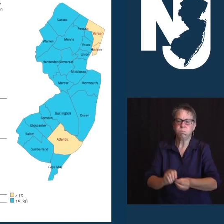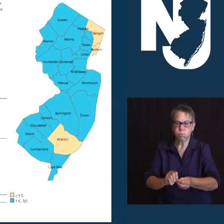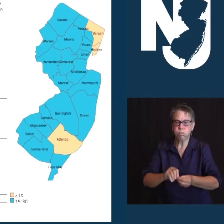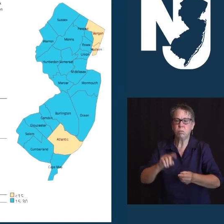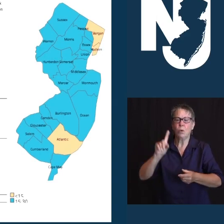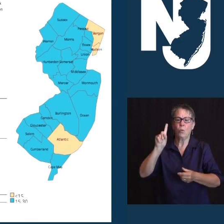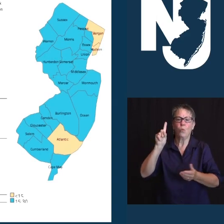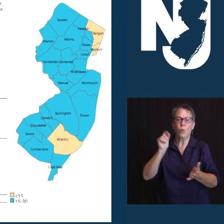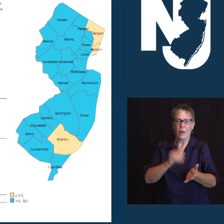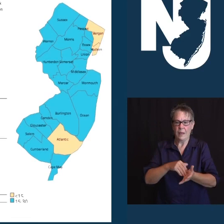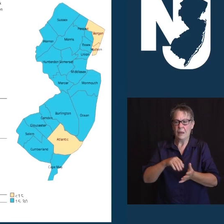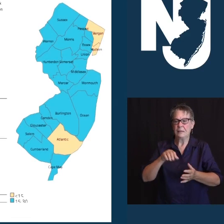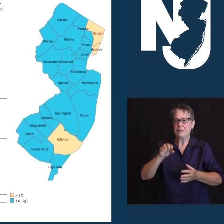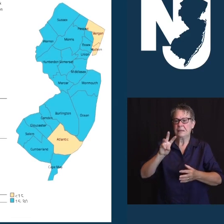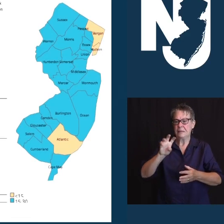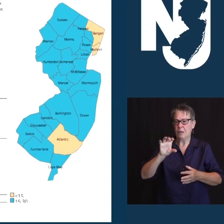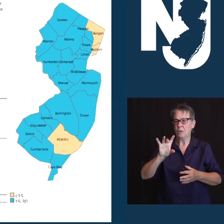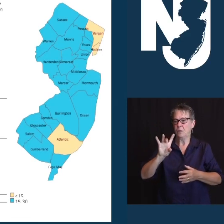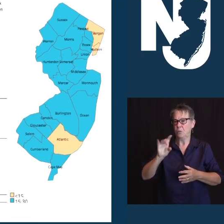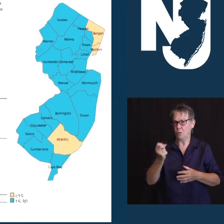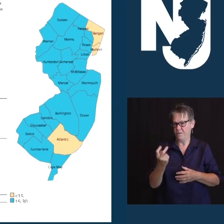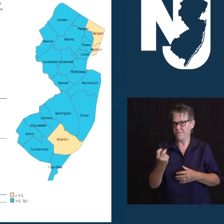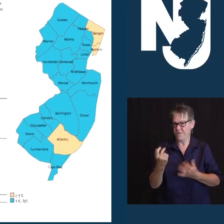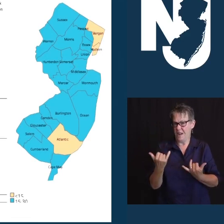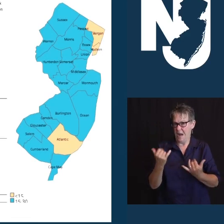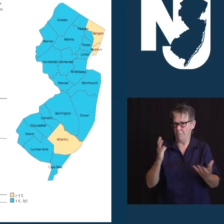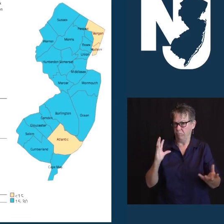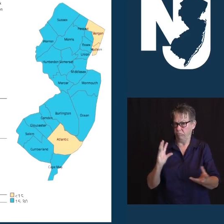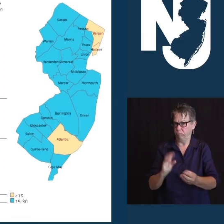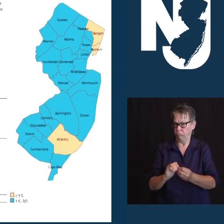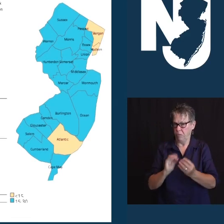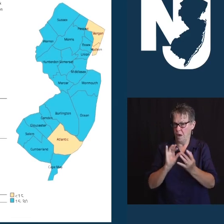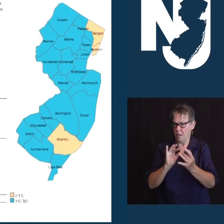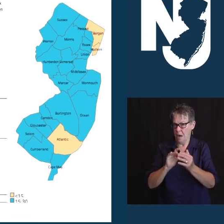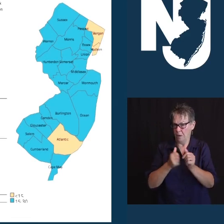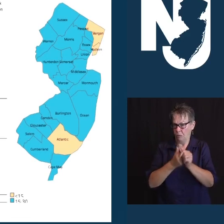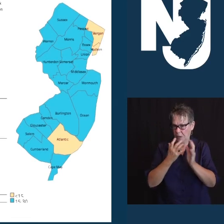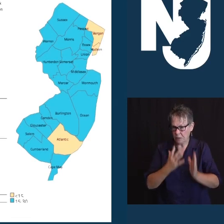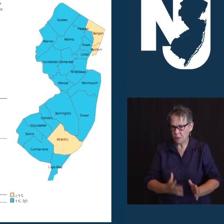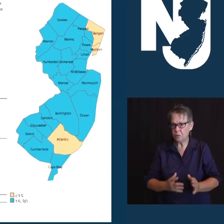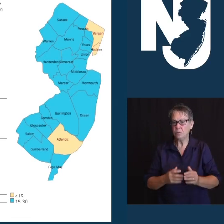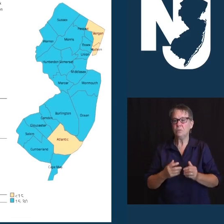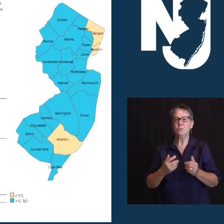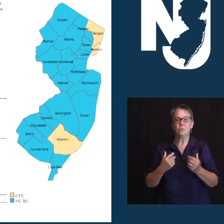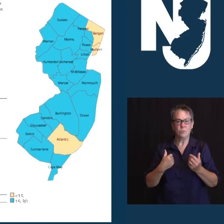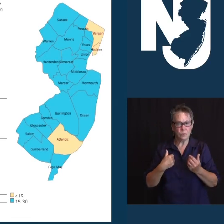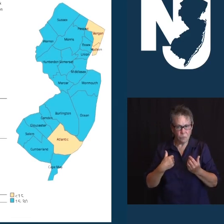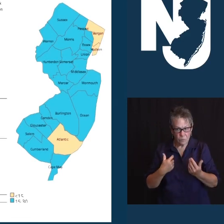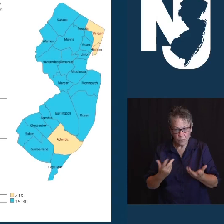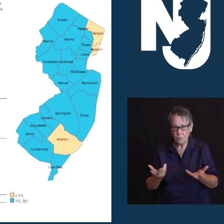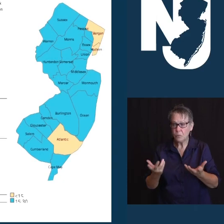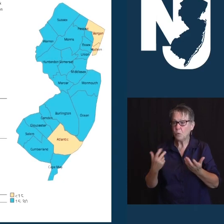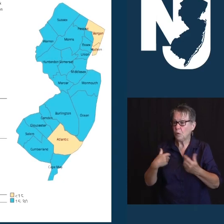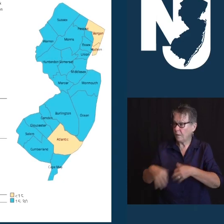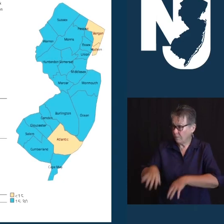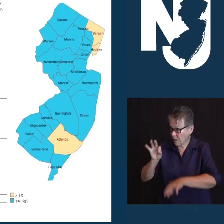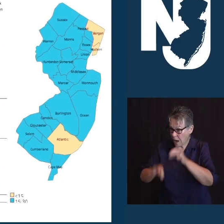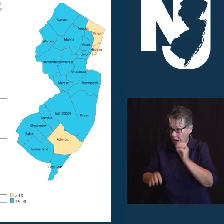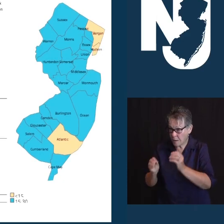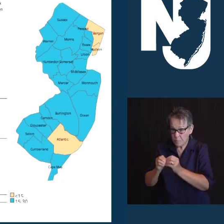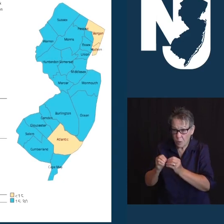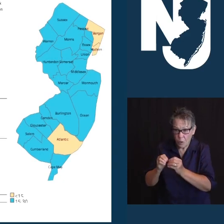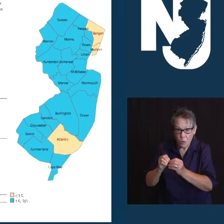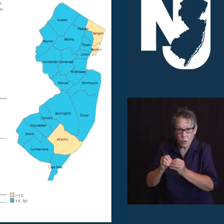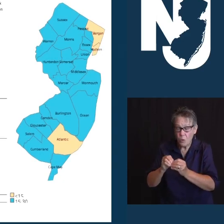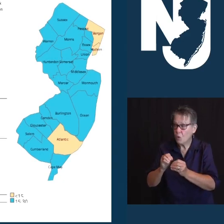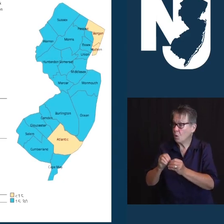1,612. We're also reporting increases in the percentage of cases being followed up within the first 24 hours, and that's also good